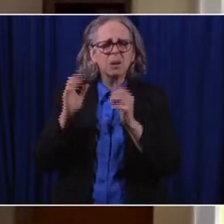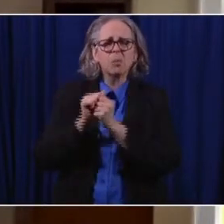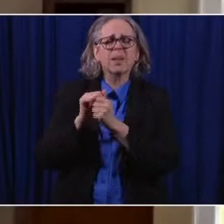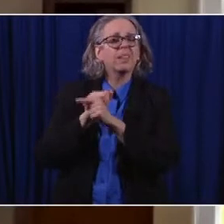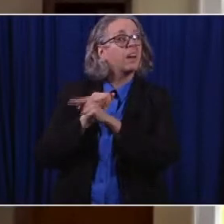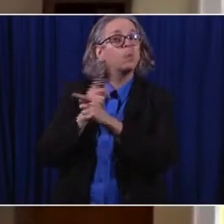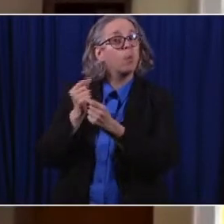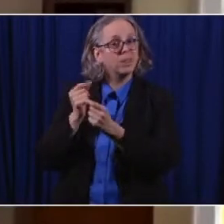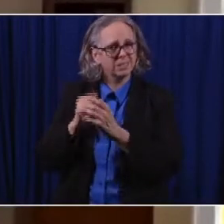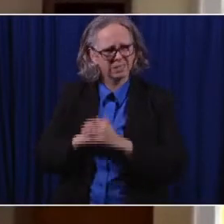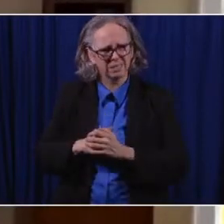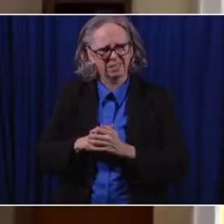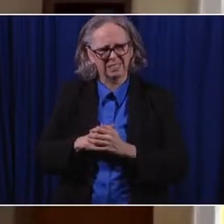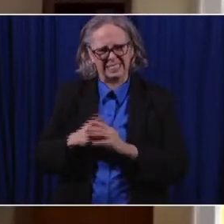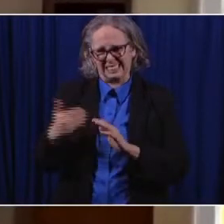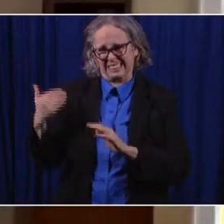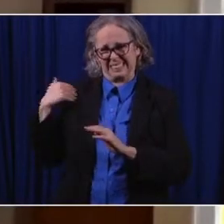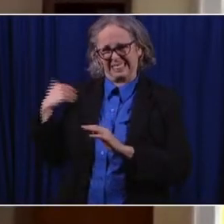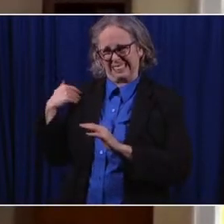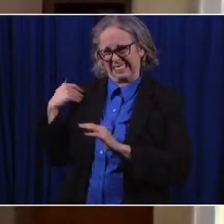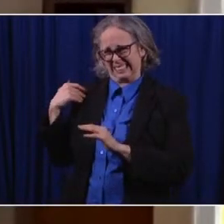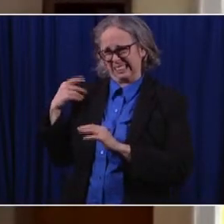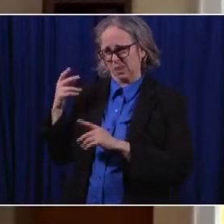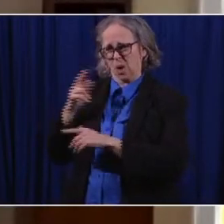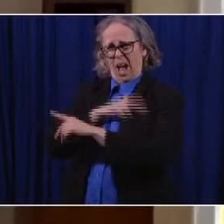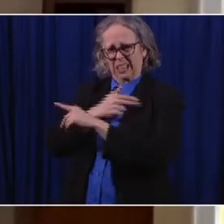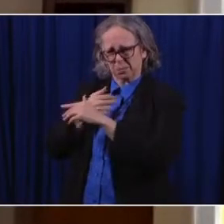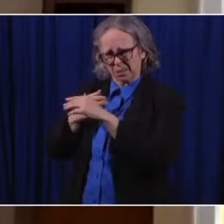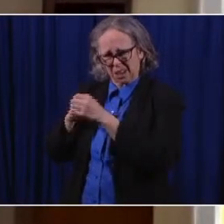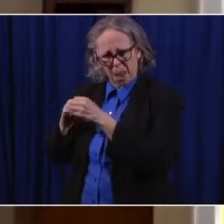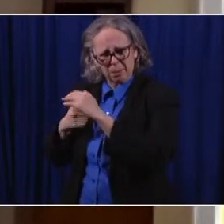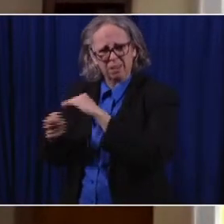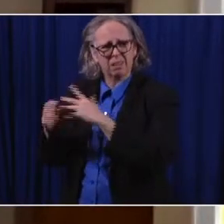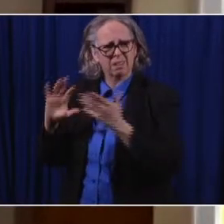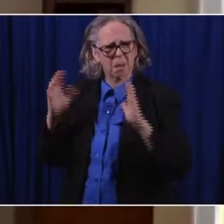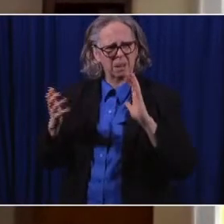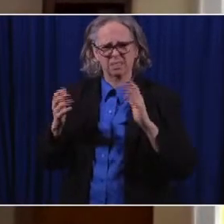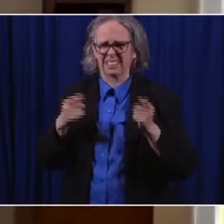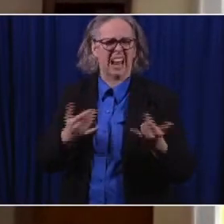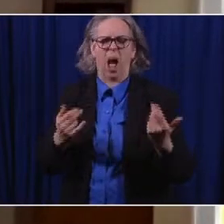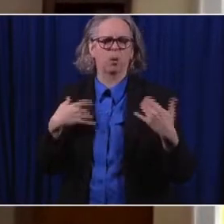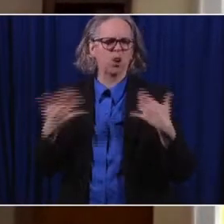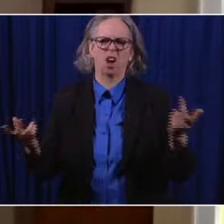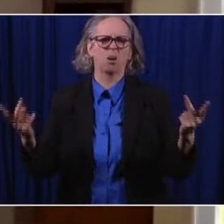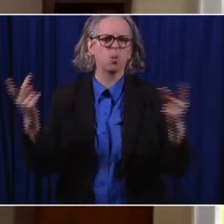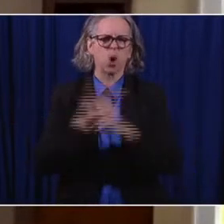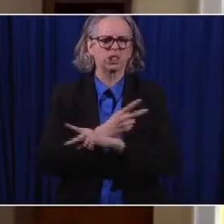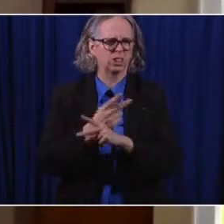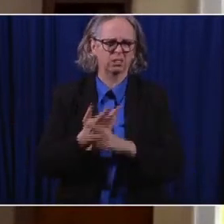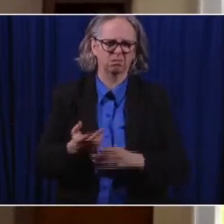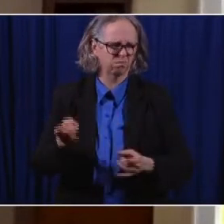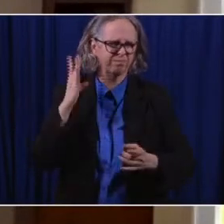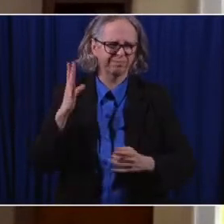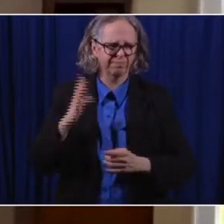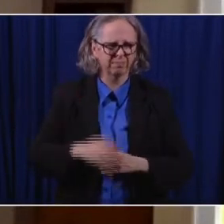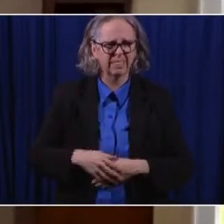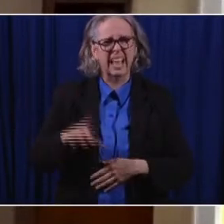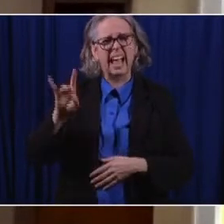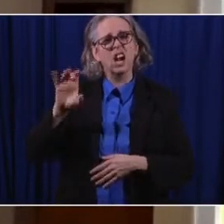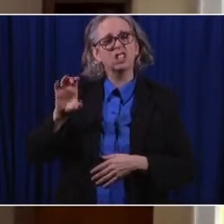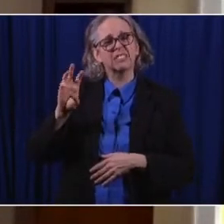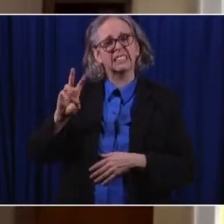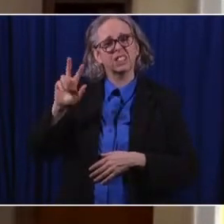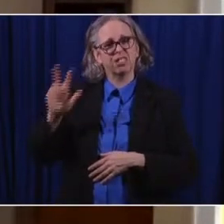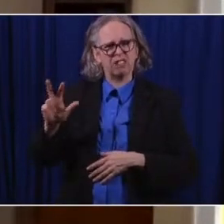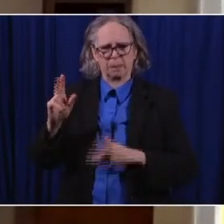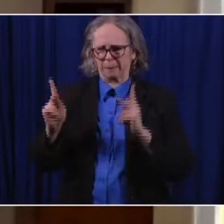previous peak last summer. We also have 863 patients who need a ventilator. As recently as a month ago, there were